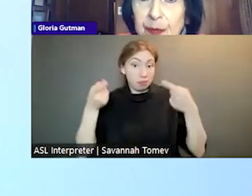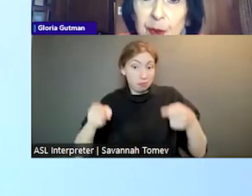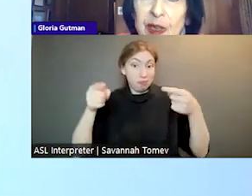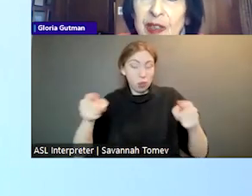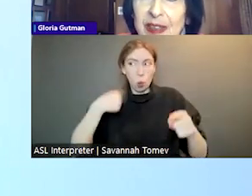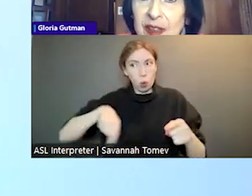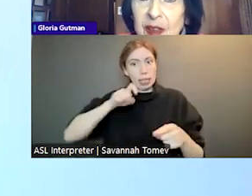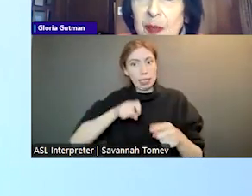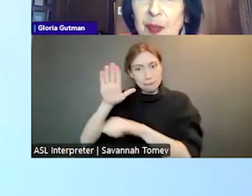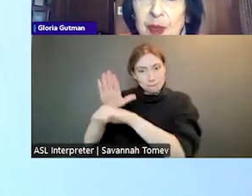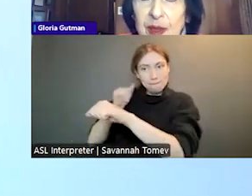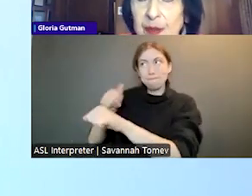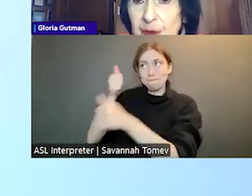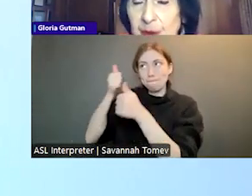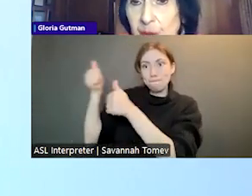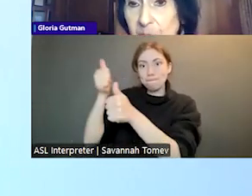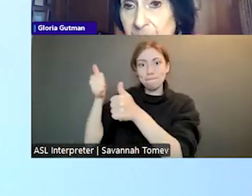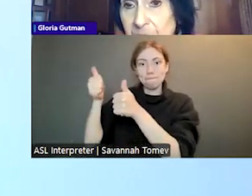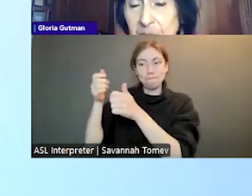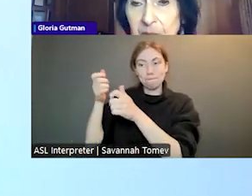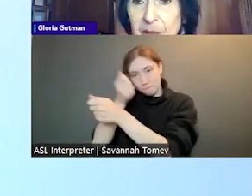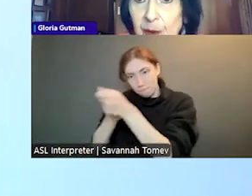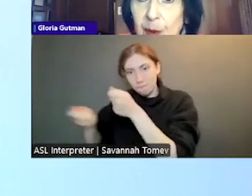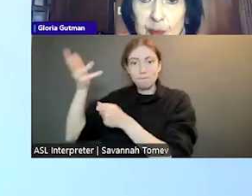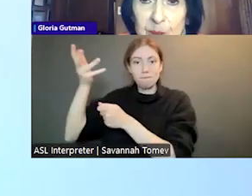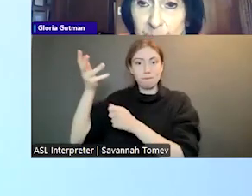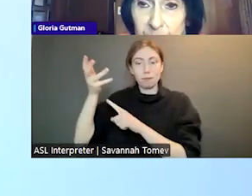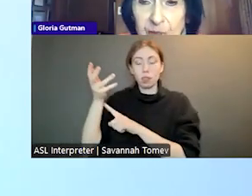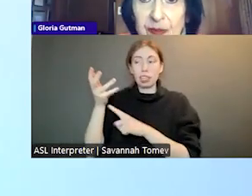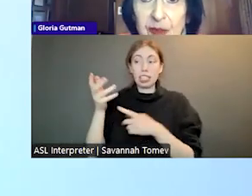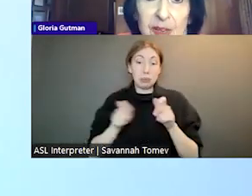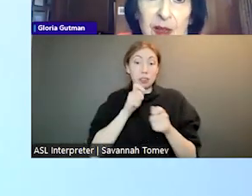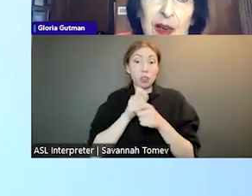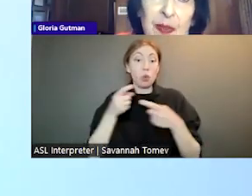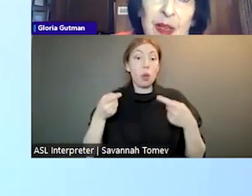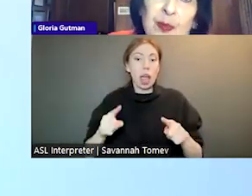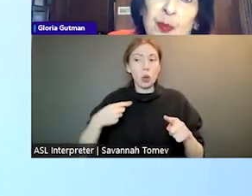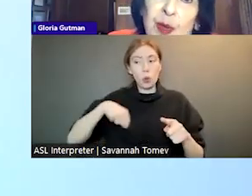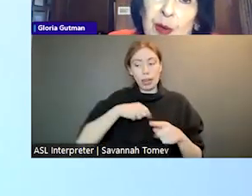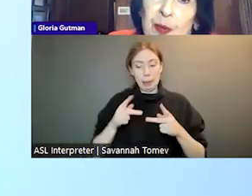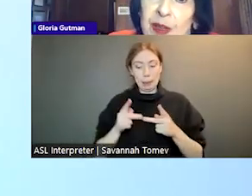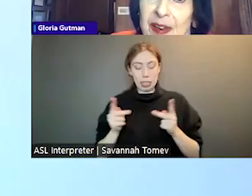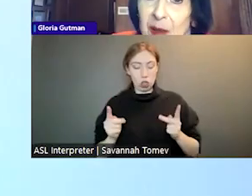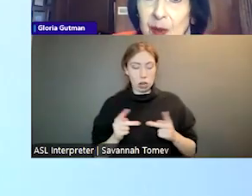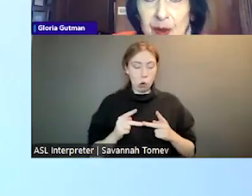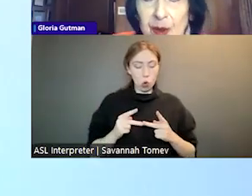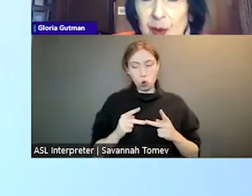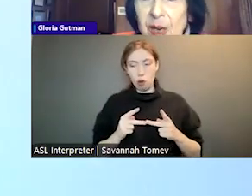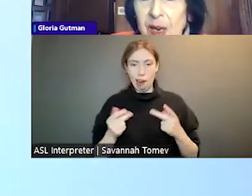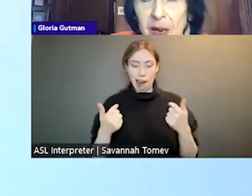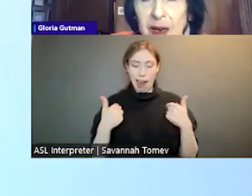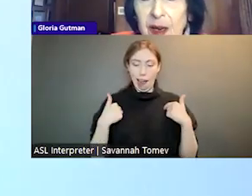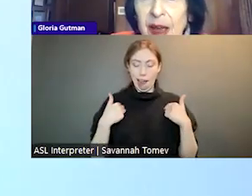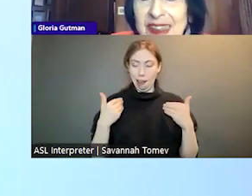particularly if we're in a gatekeeper kind of situation or a position, and where we are able